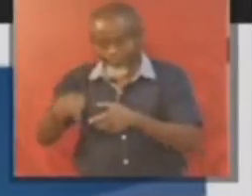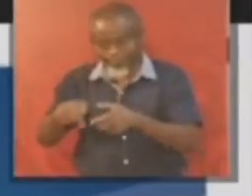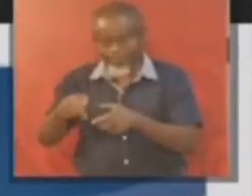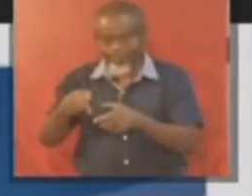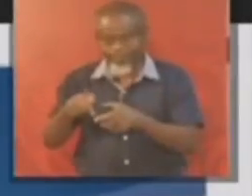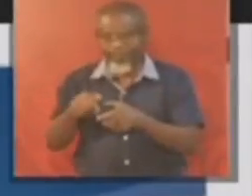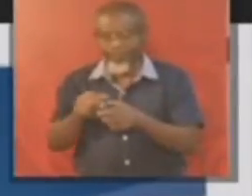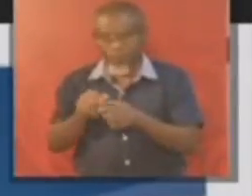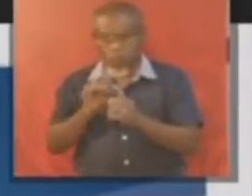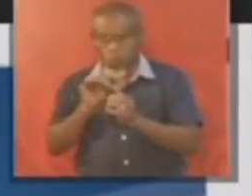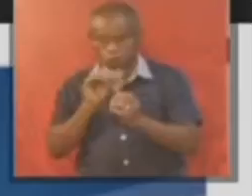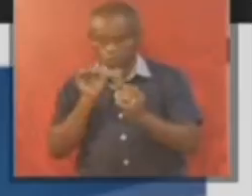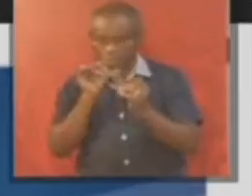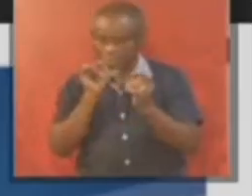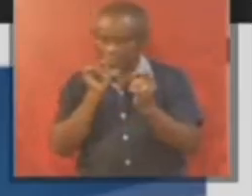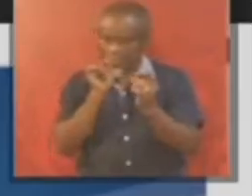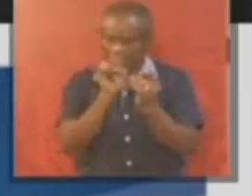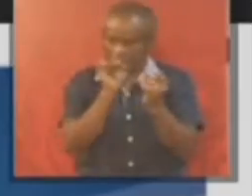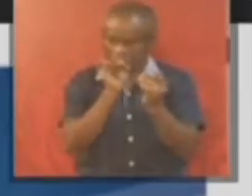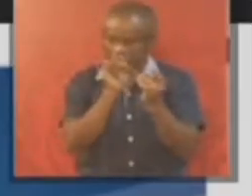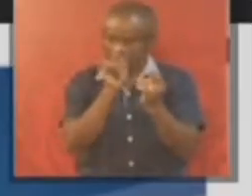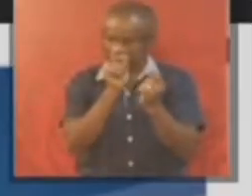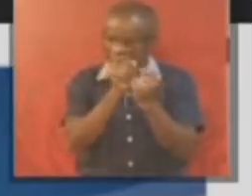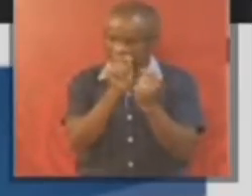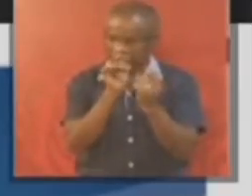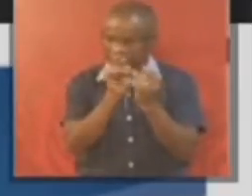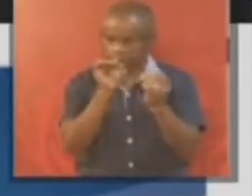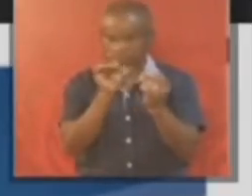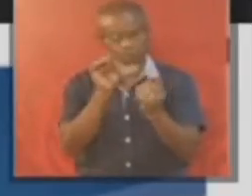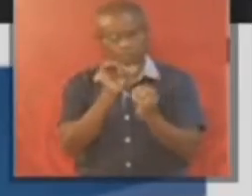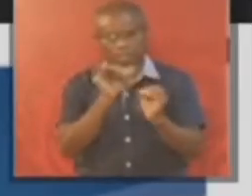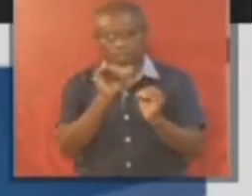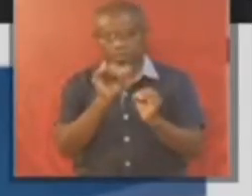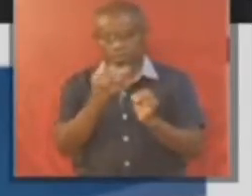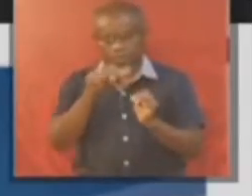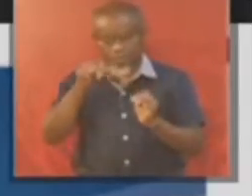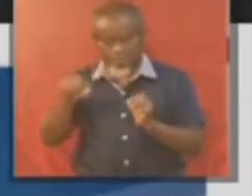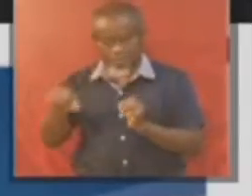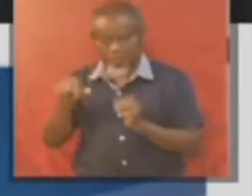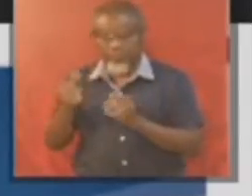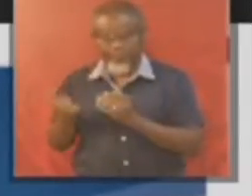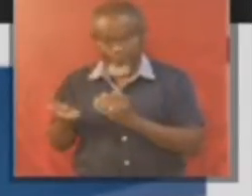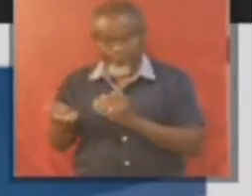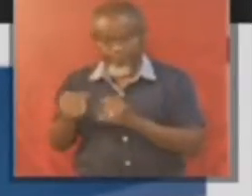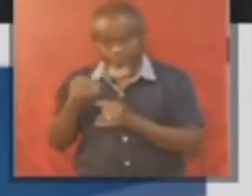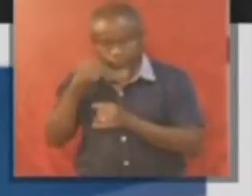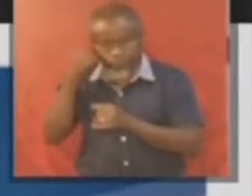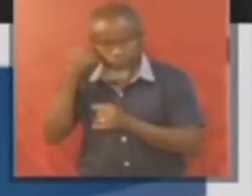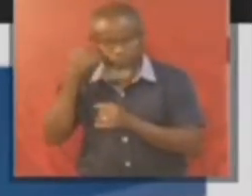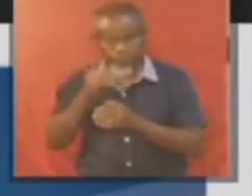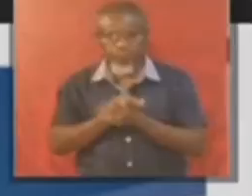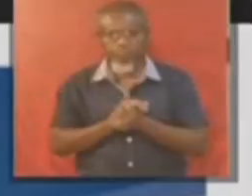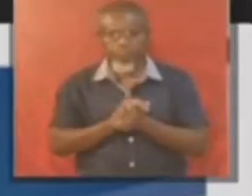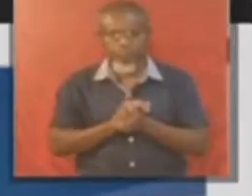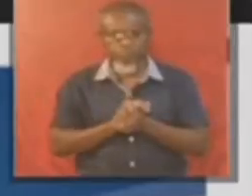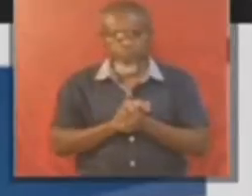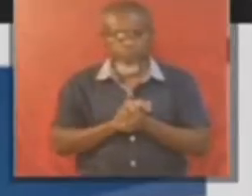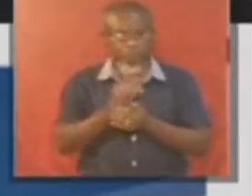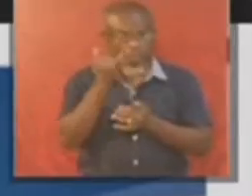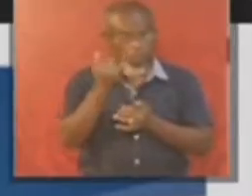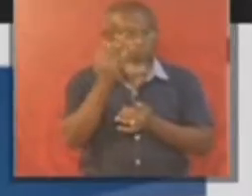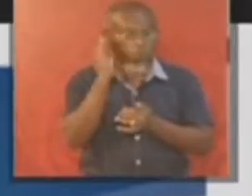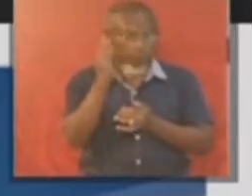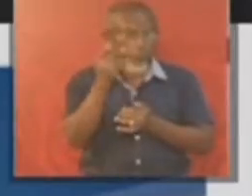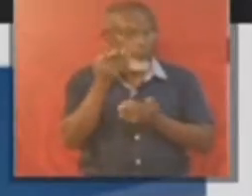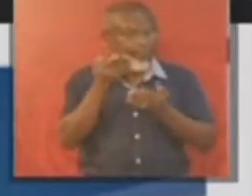So the telemedicine is becoming a part of the landscape of the healthcare system in Trinidad and